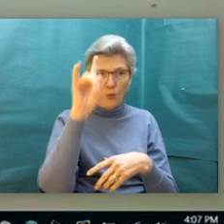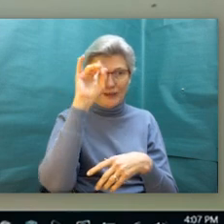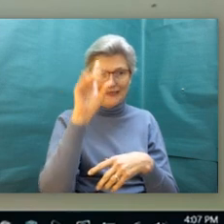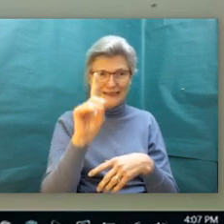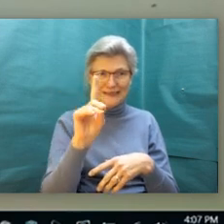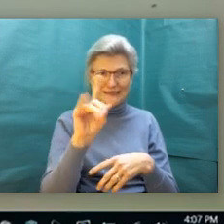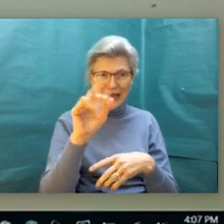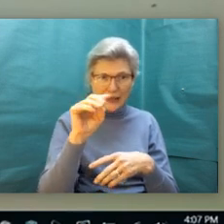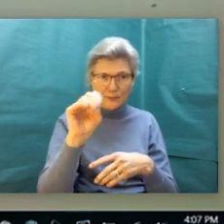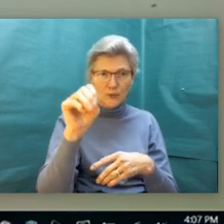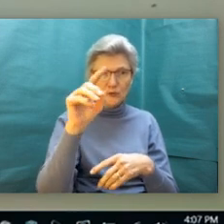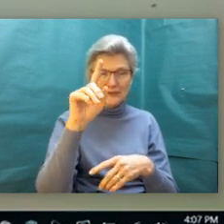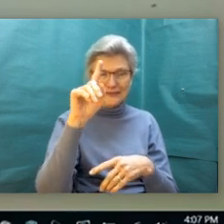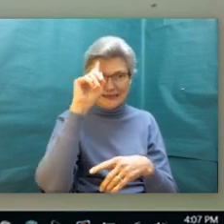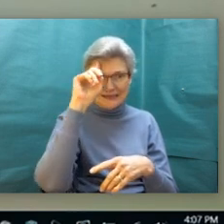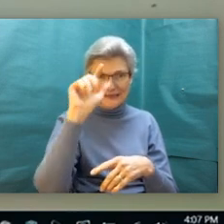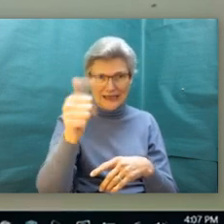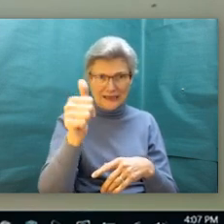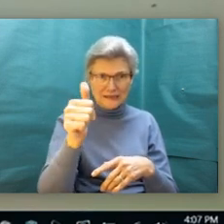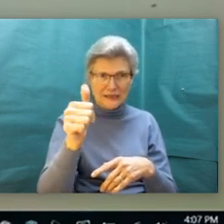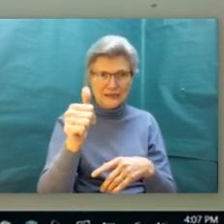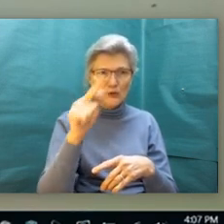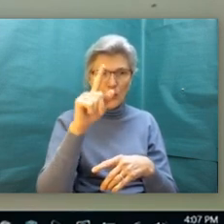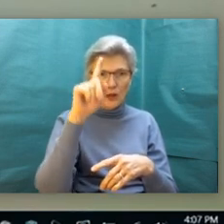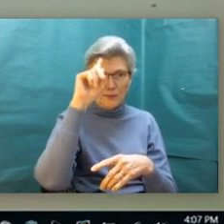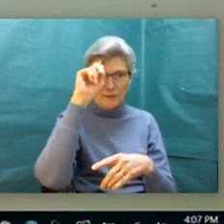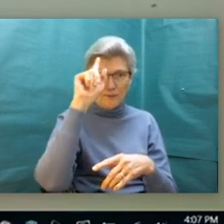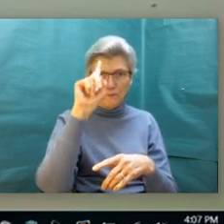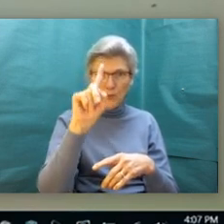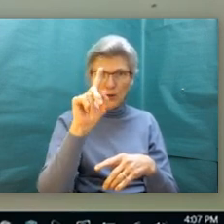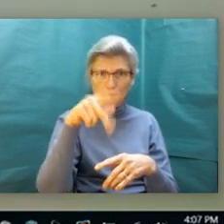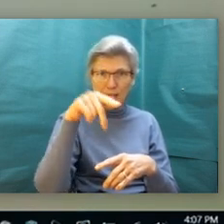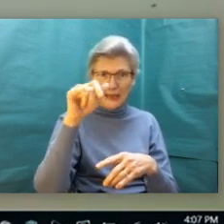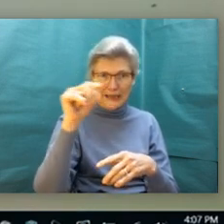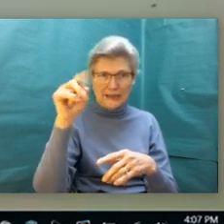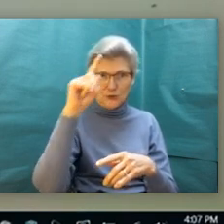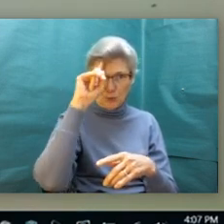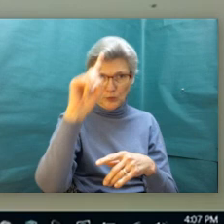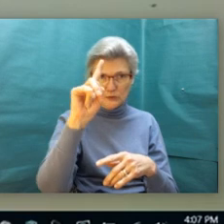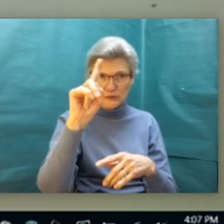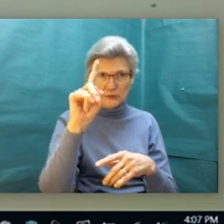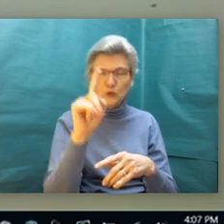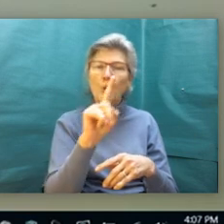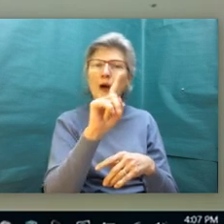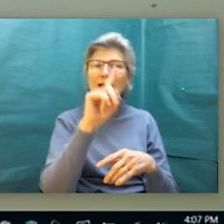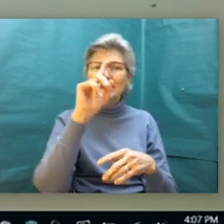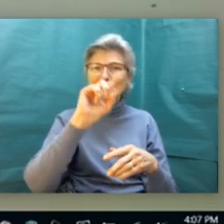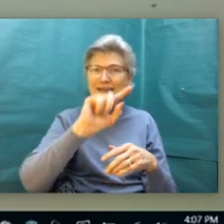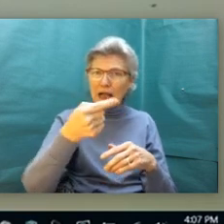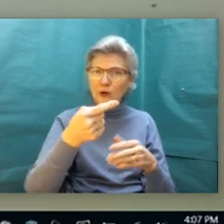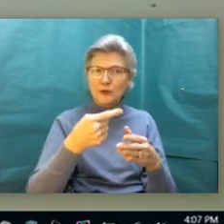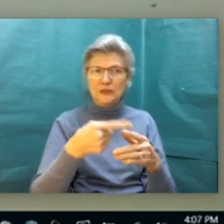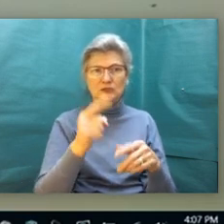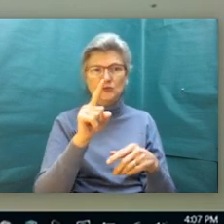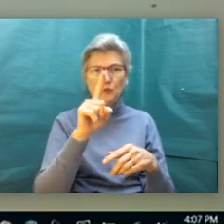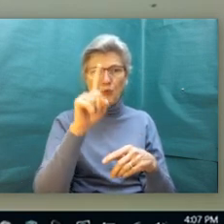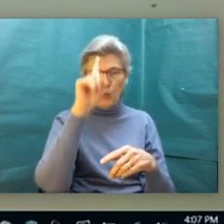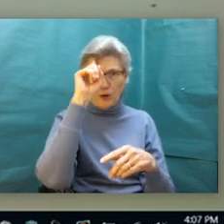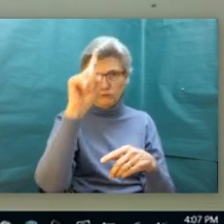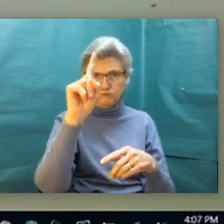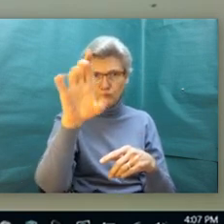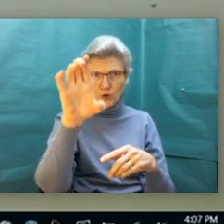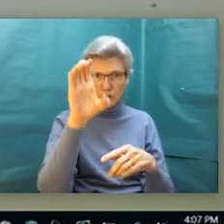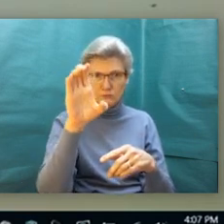cent. So since we know $1 is a whole, what fraction could we use to express